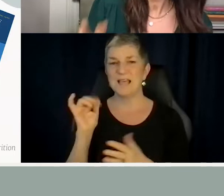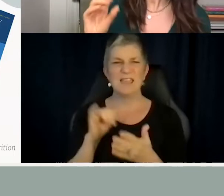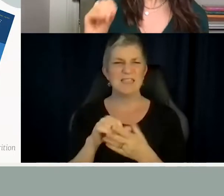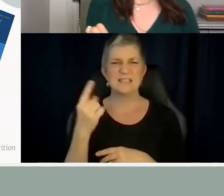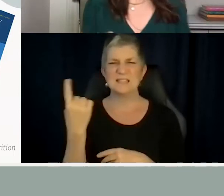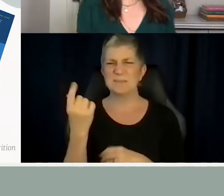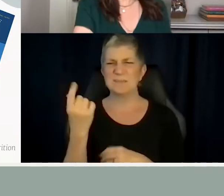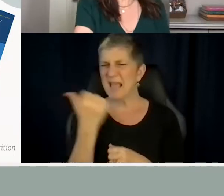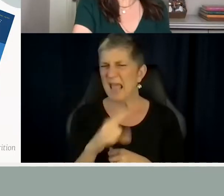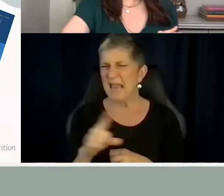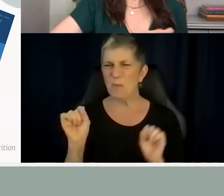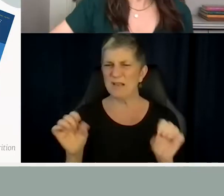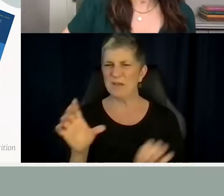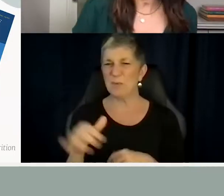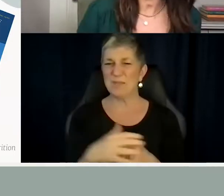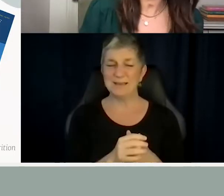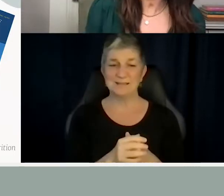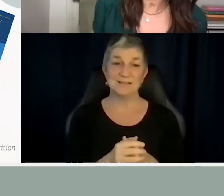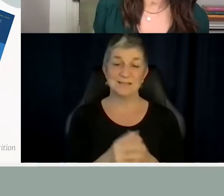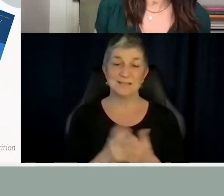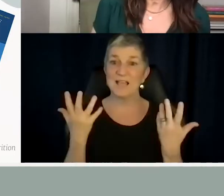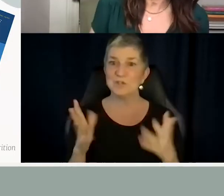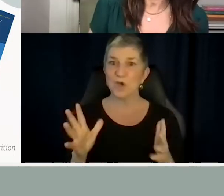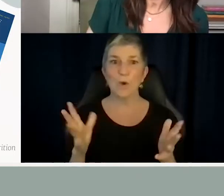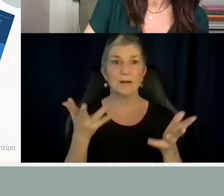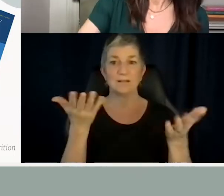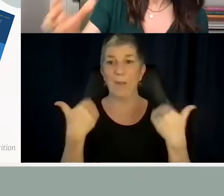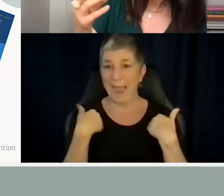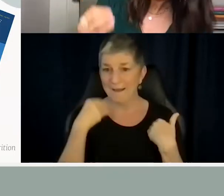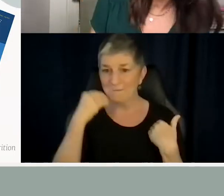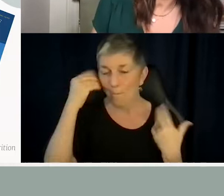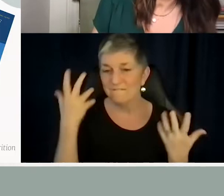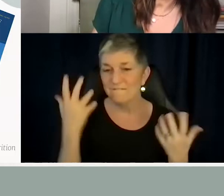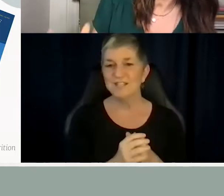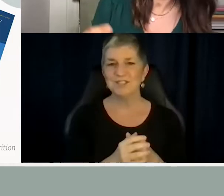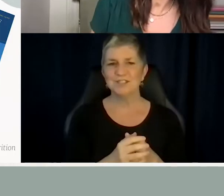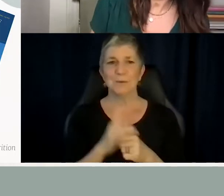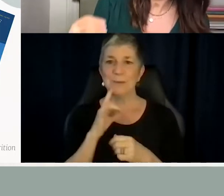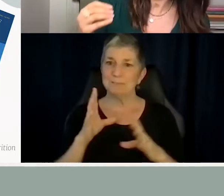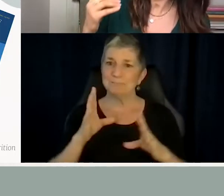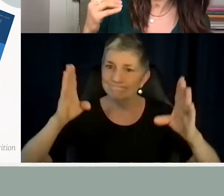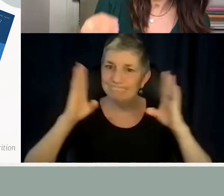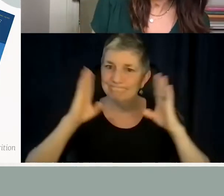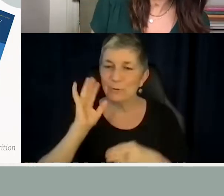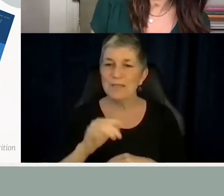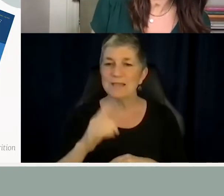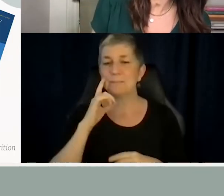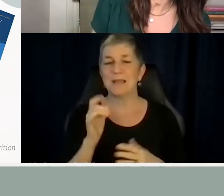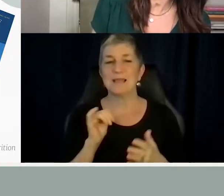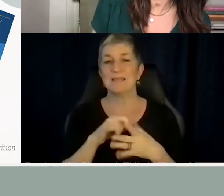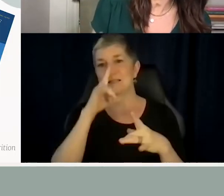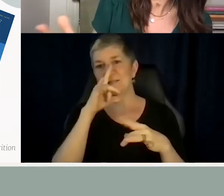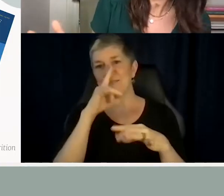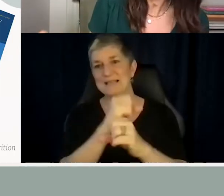do. This is something that's probably already in everyone's pantries. Let's bring attention to this because this is